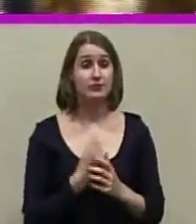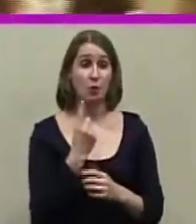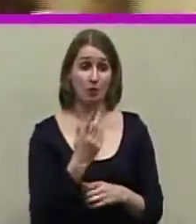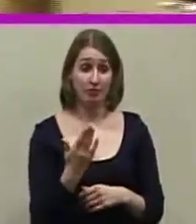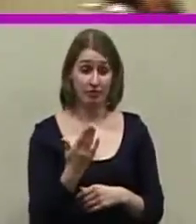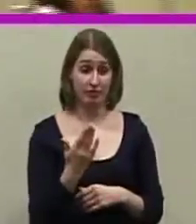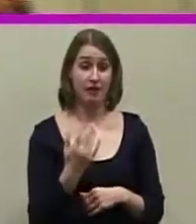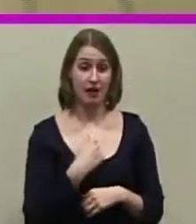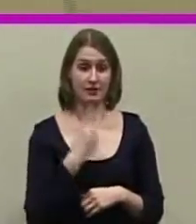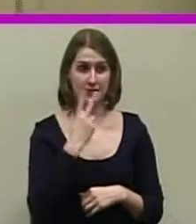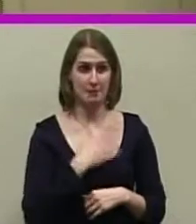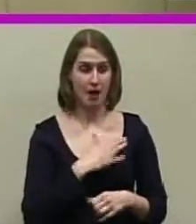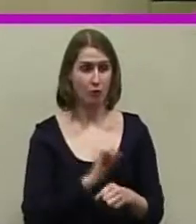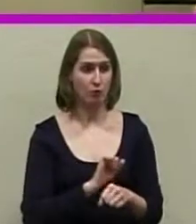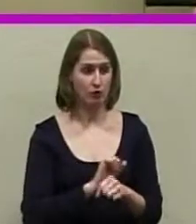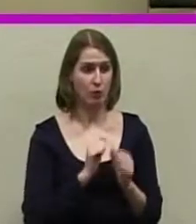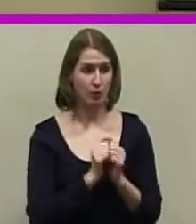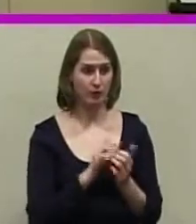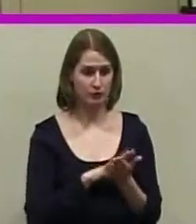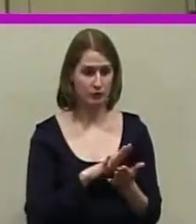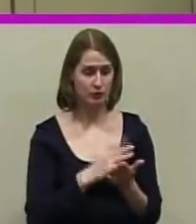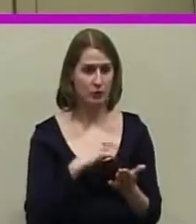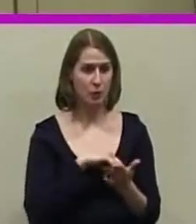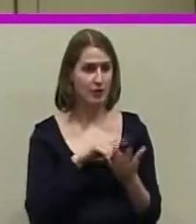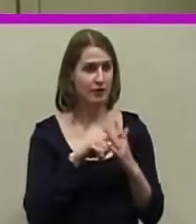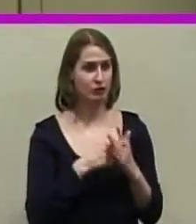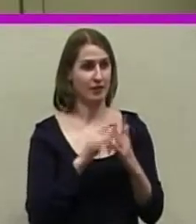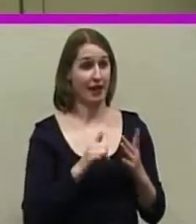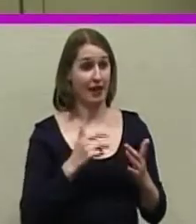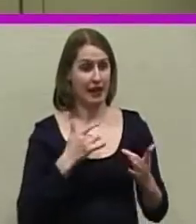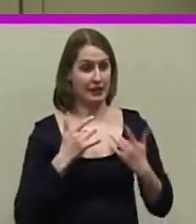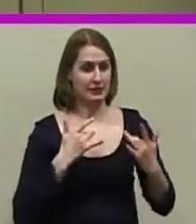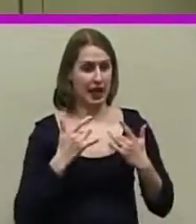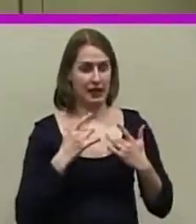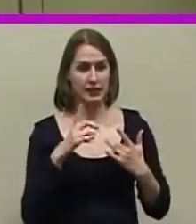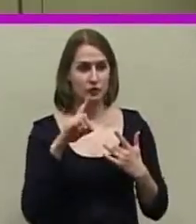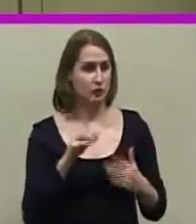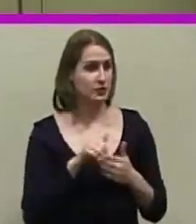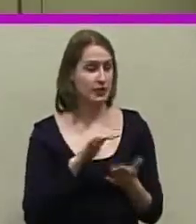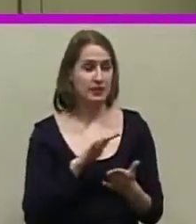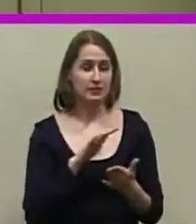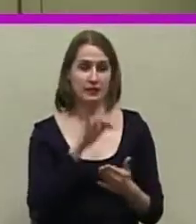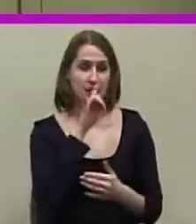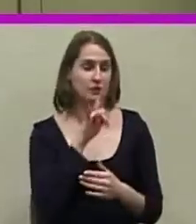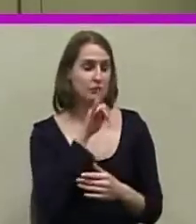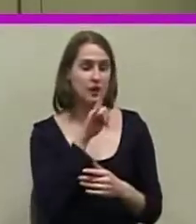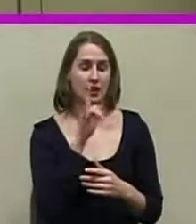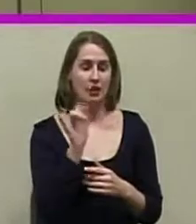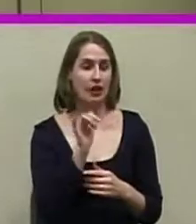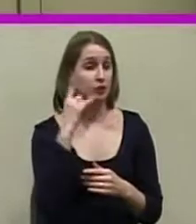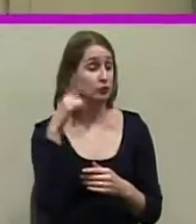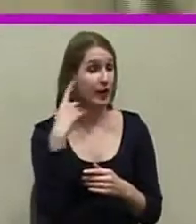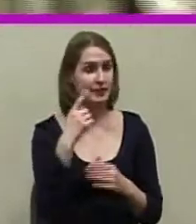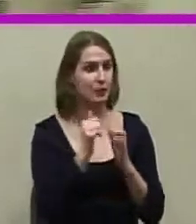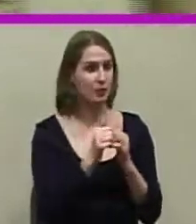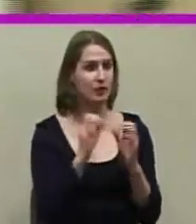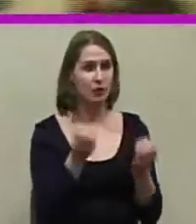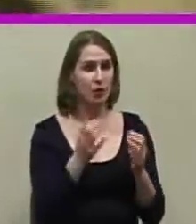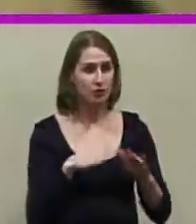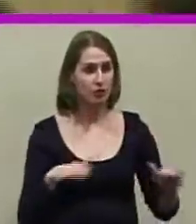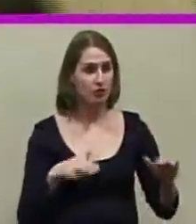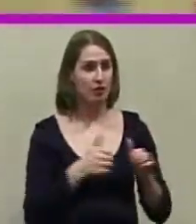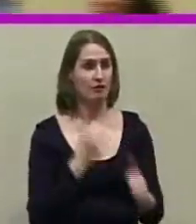in my work with schools, is that we have triggered the anxiety disorders in kids like crazy with No Child Left Behind. I